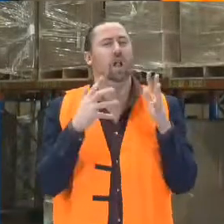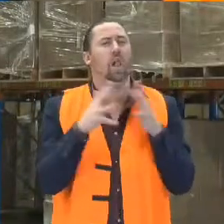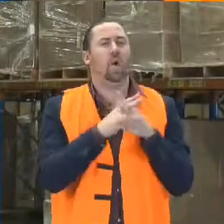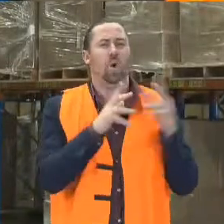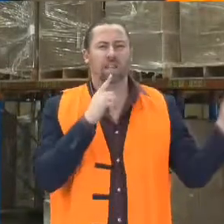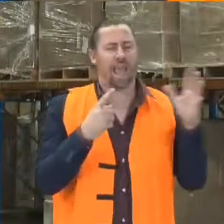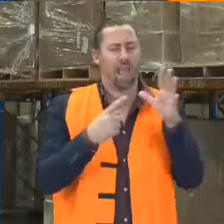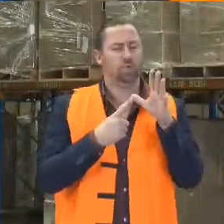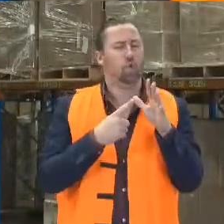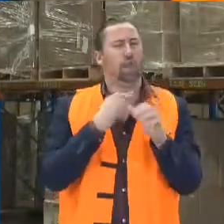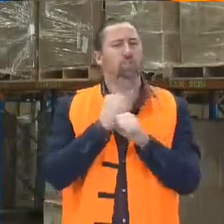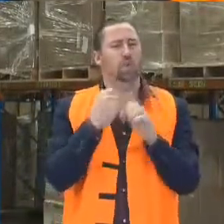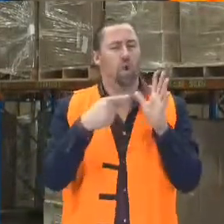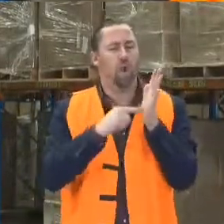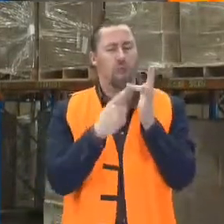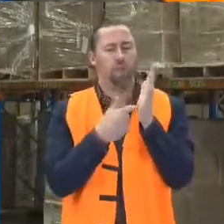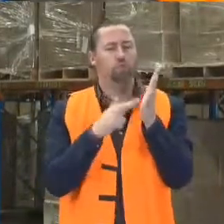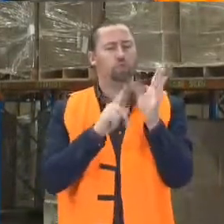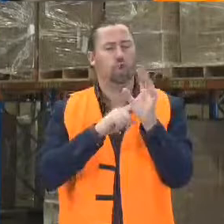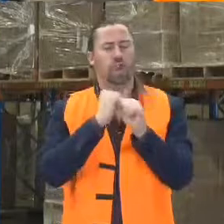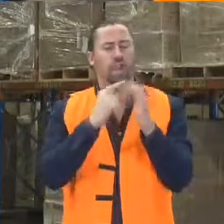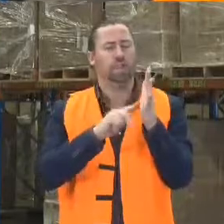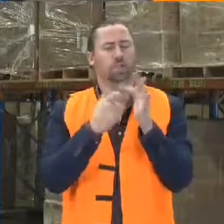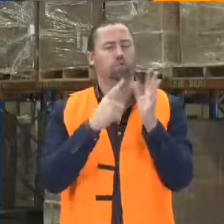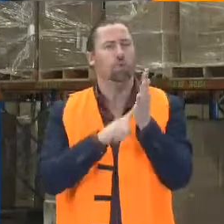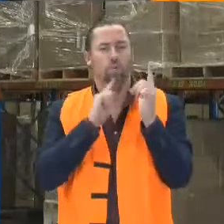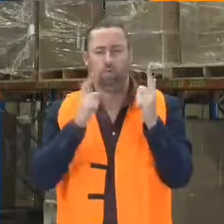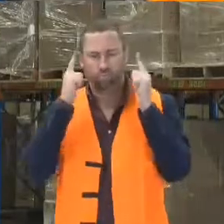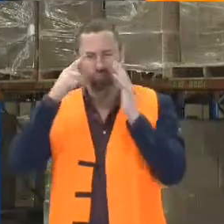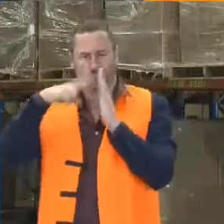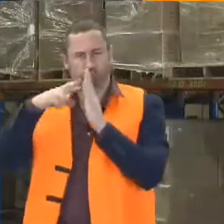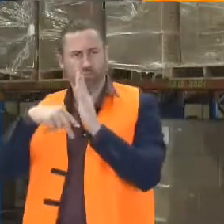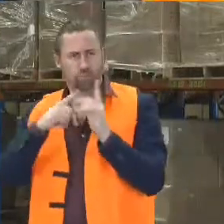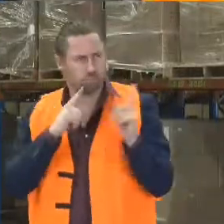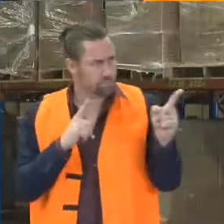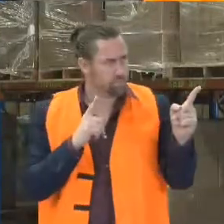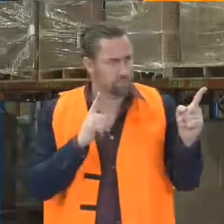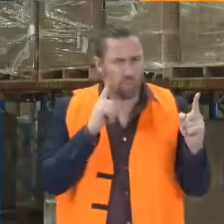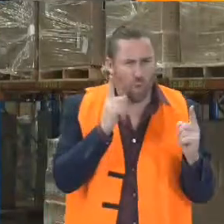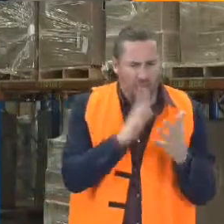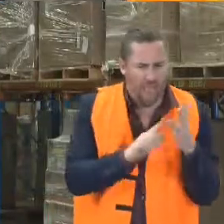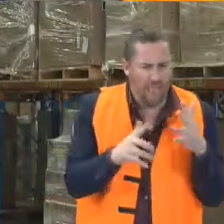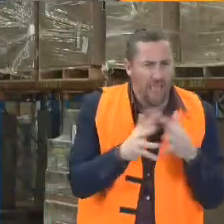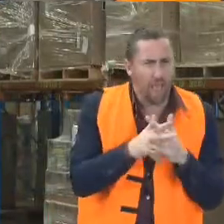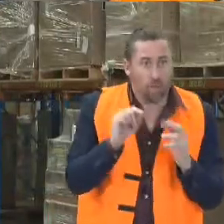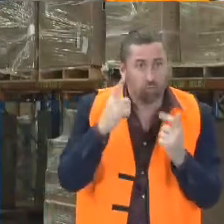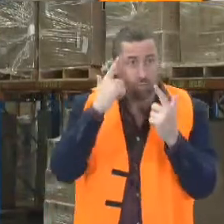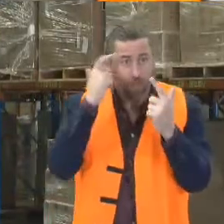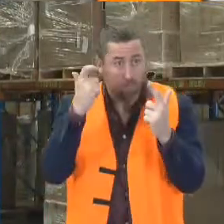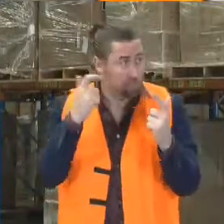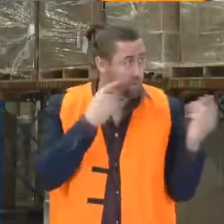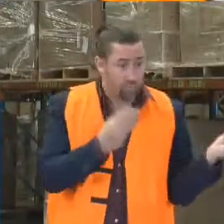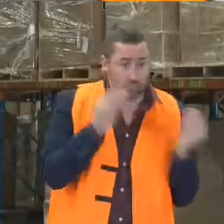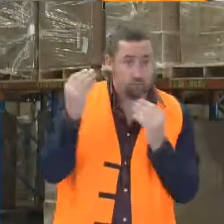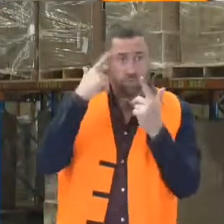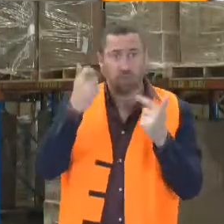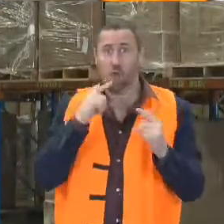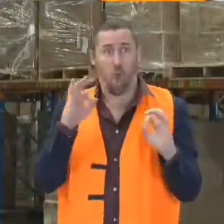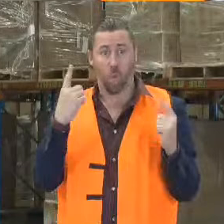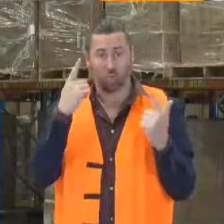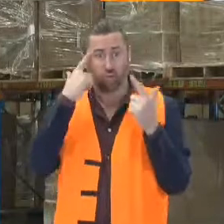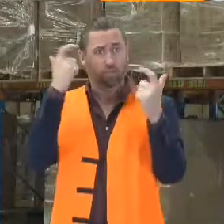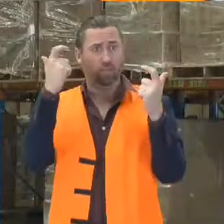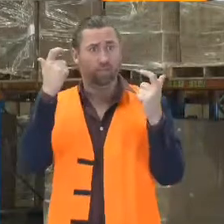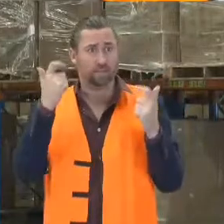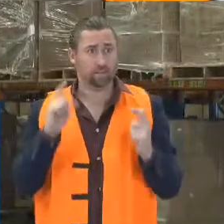mean by that? How will she look at it? Well, she will look at any recommendations about it. Has she received any recommendations? No, she hasn't. Oh.